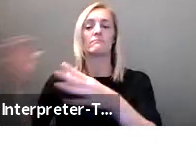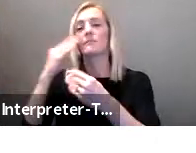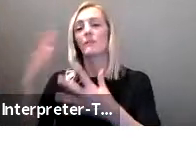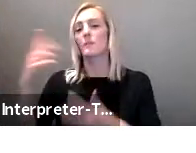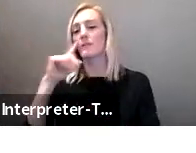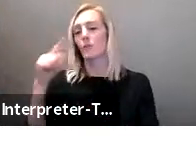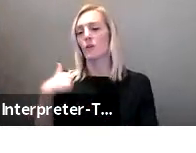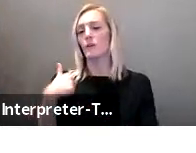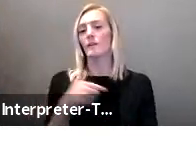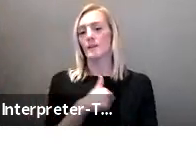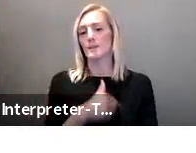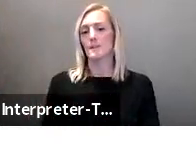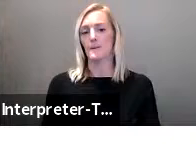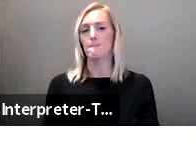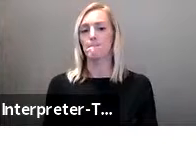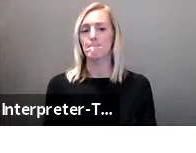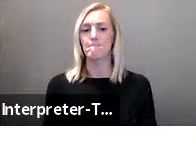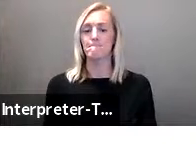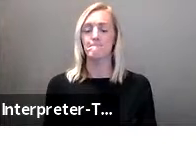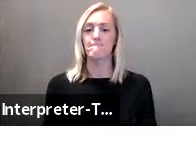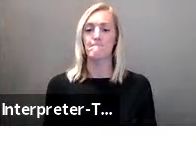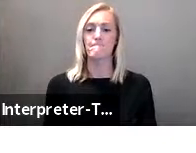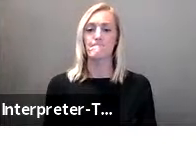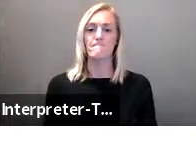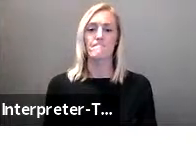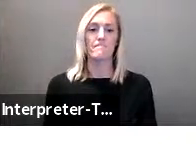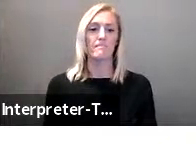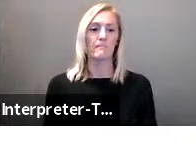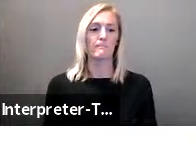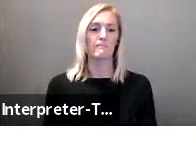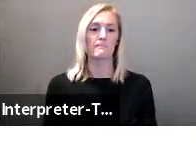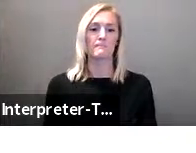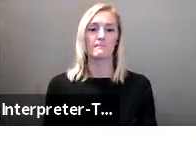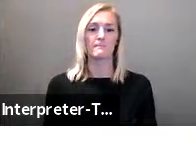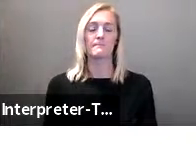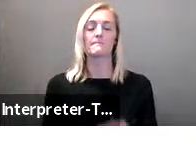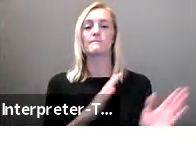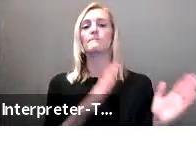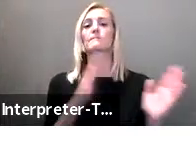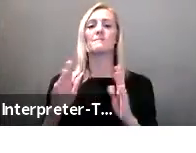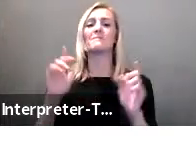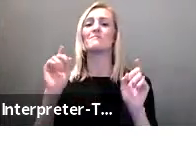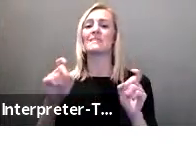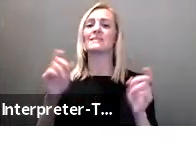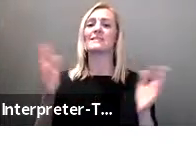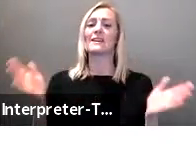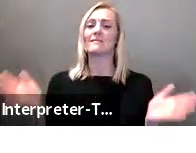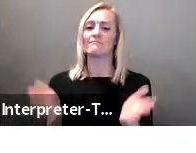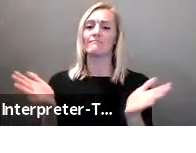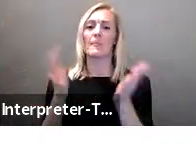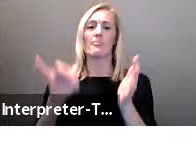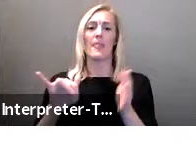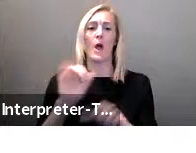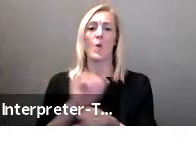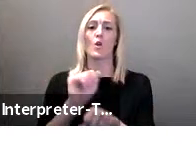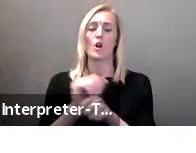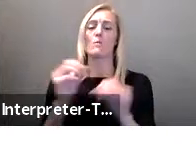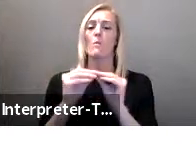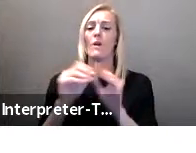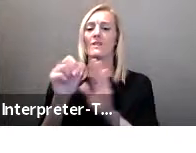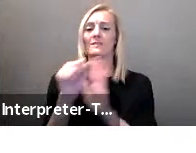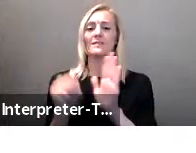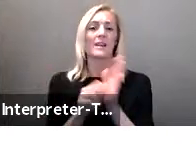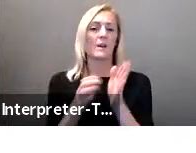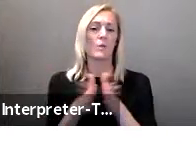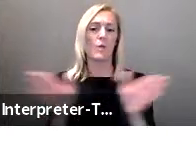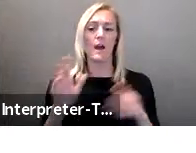provide services and resources to, so that increases the reach. And then to amplify the work to be statewide. The goal is really that KBN will